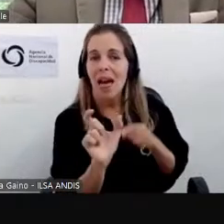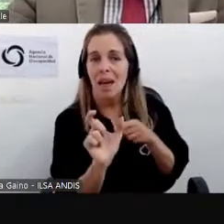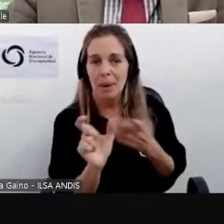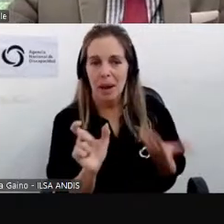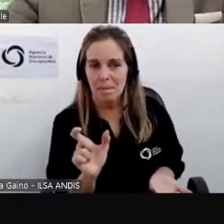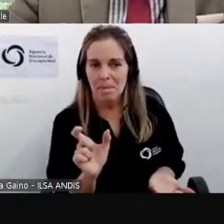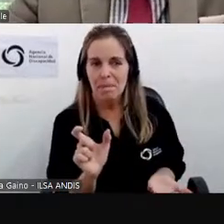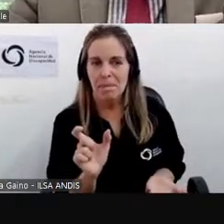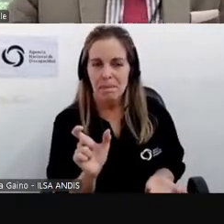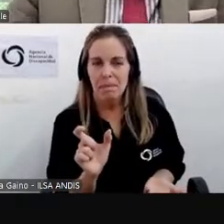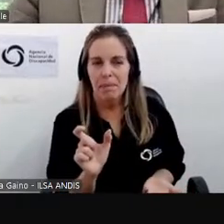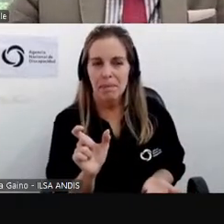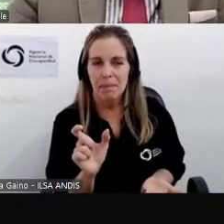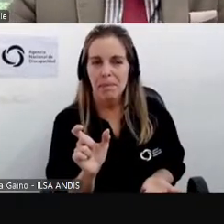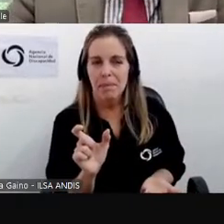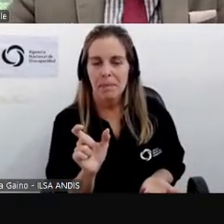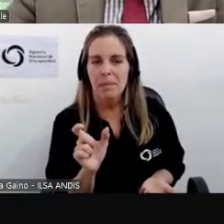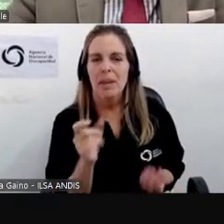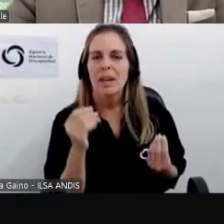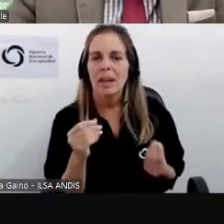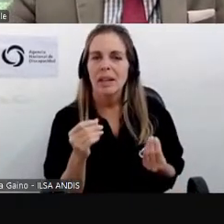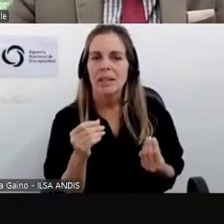environment. Due diligence